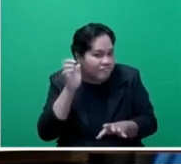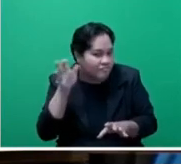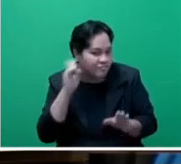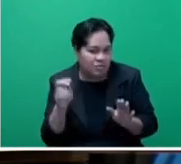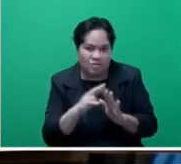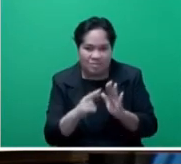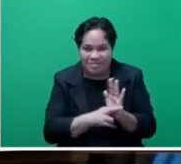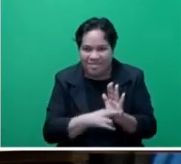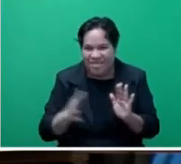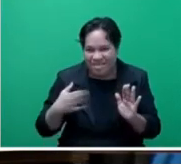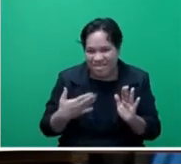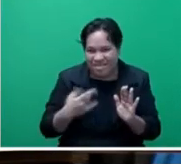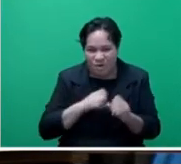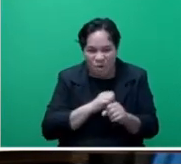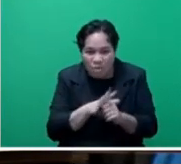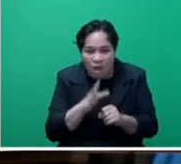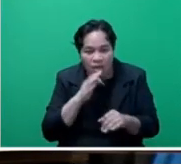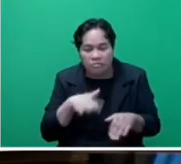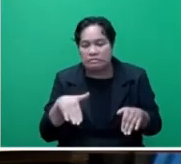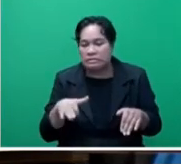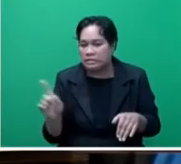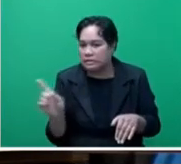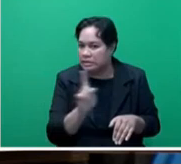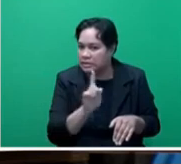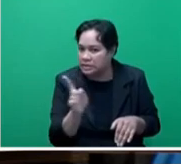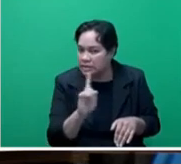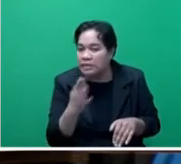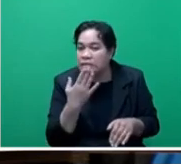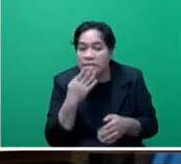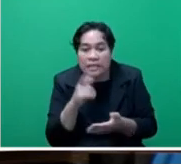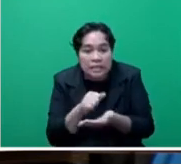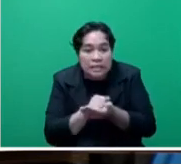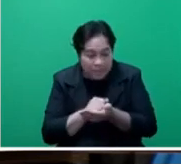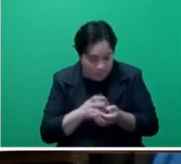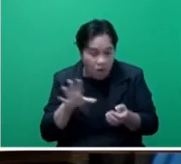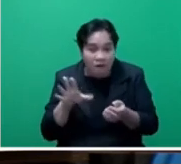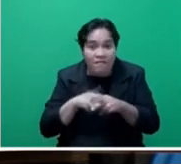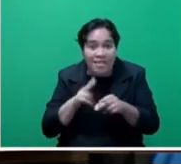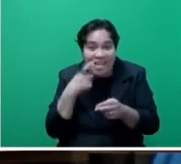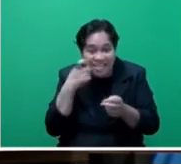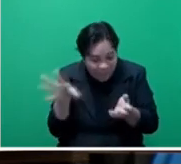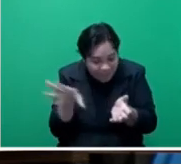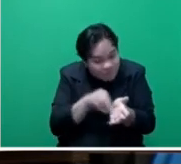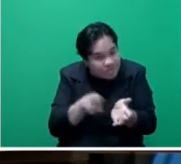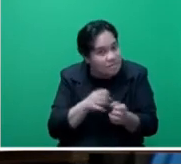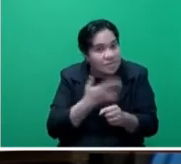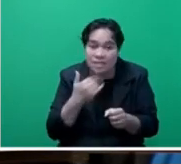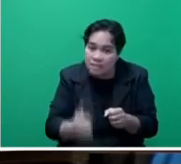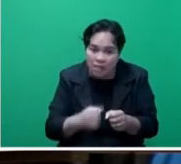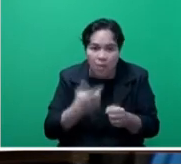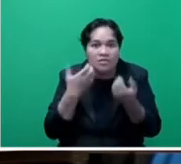measures. Let's not become complacent. Don't forget to keep your FijiCare apps operational as we begin